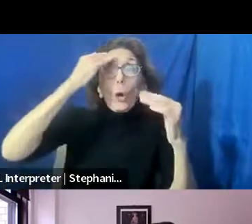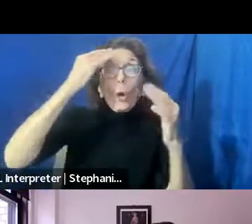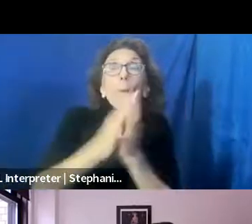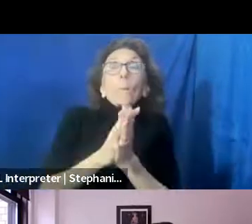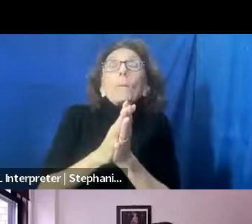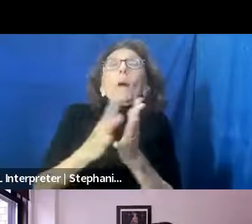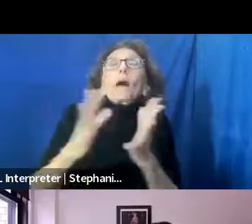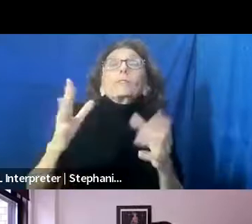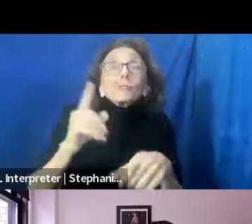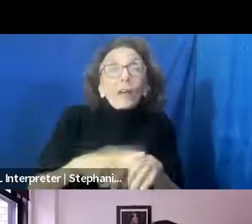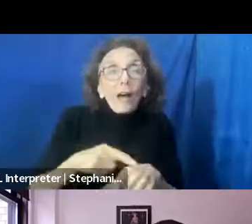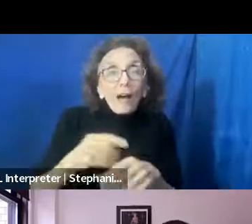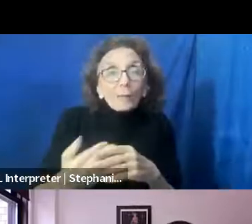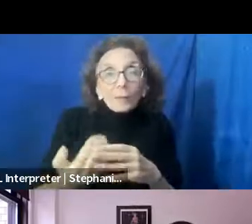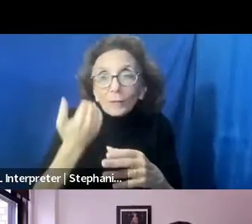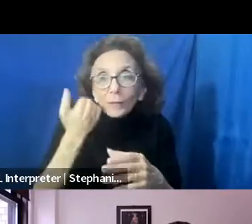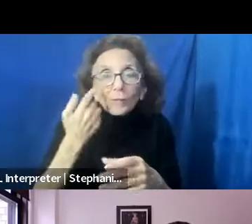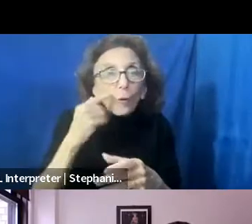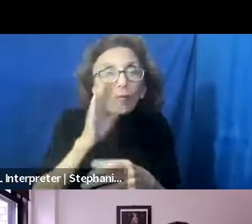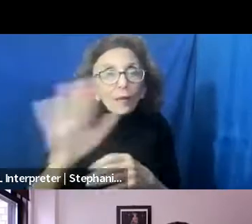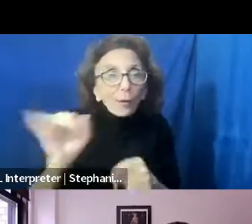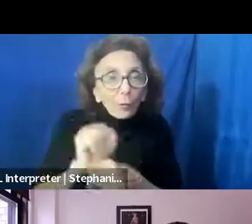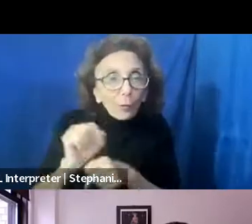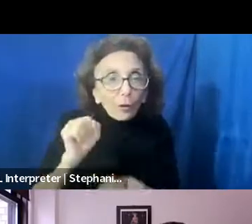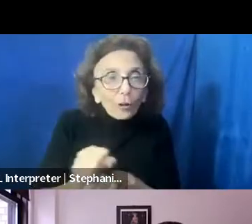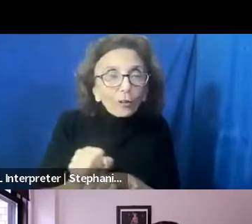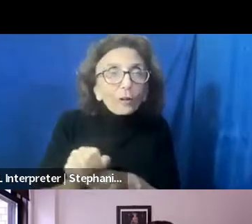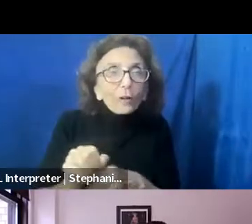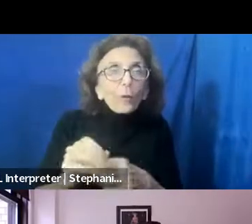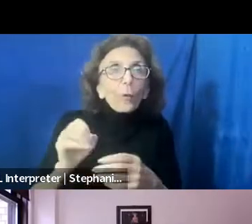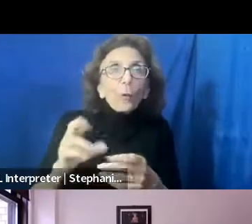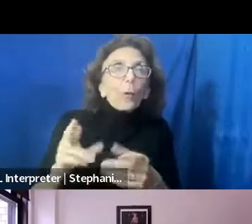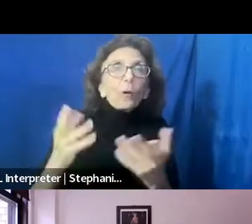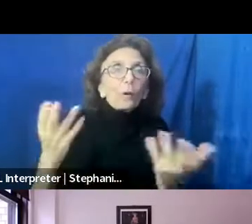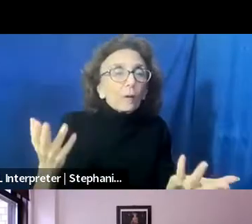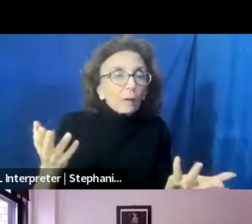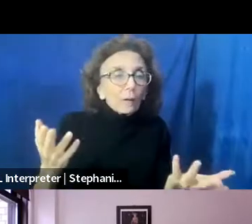other considerations they have as they're trying to make their decisions on